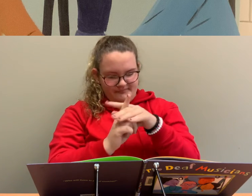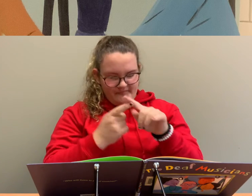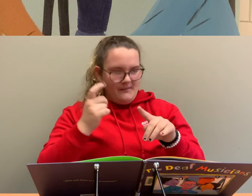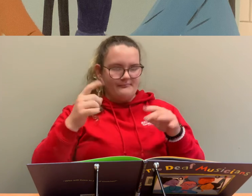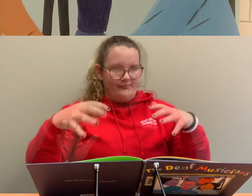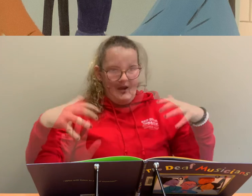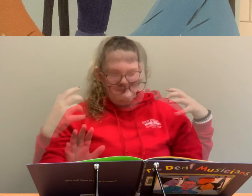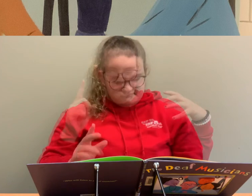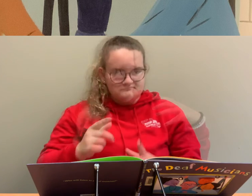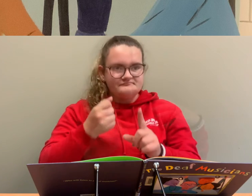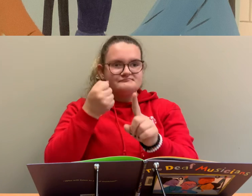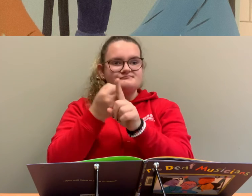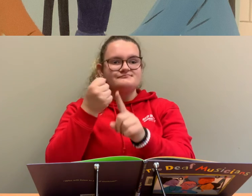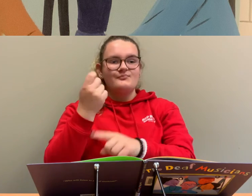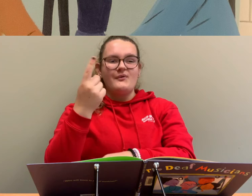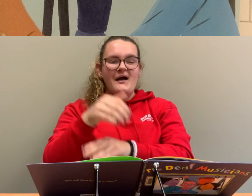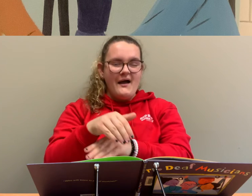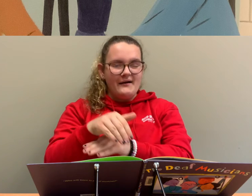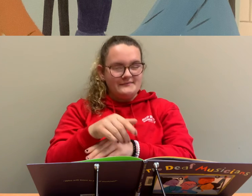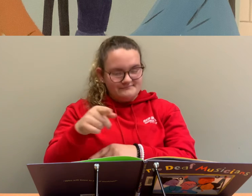Lee's old bandmate